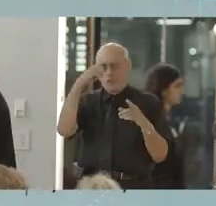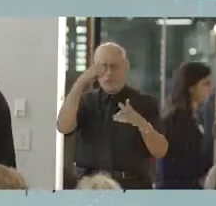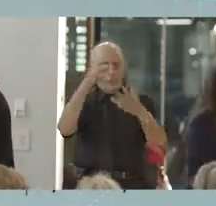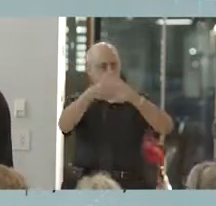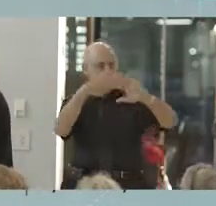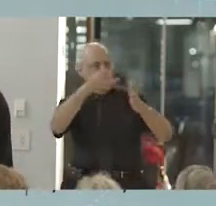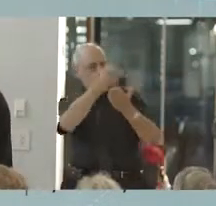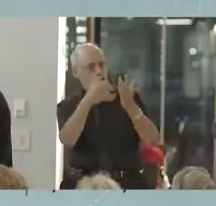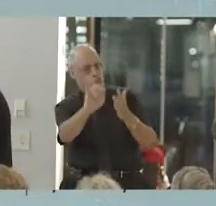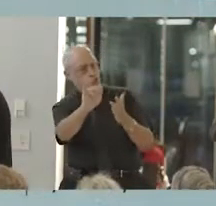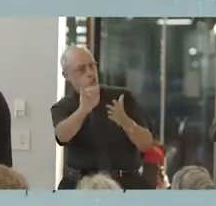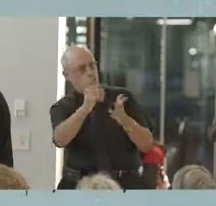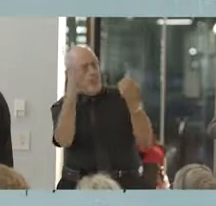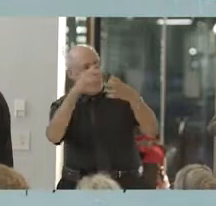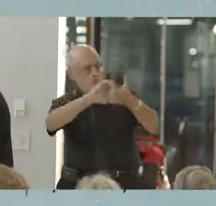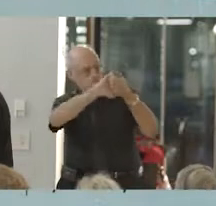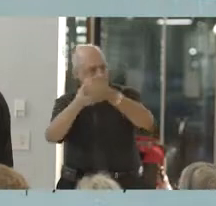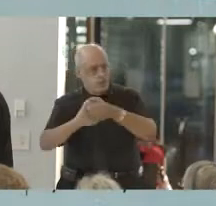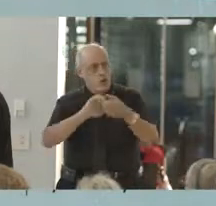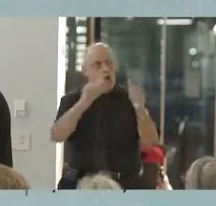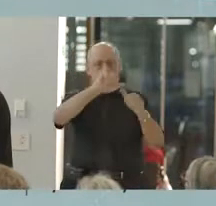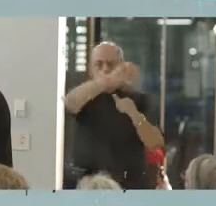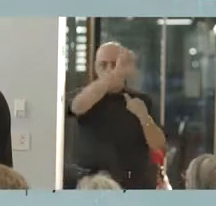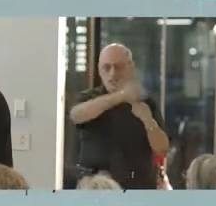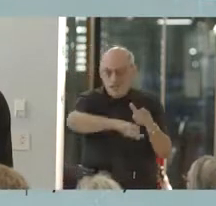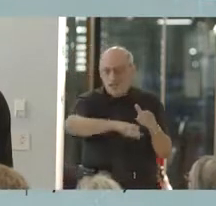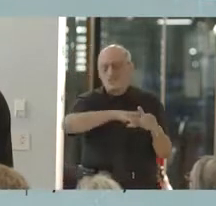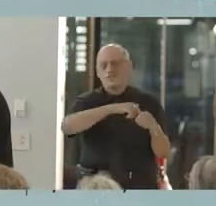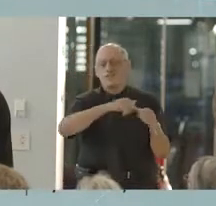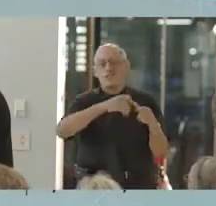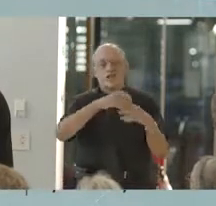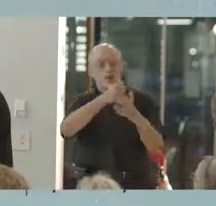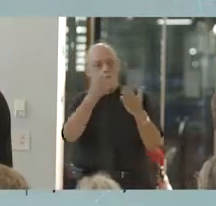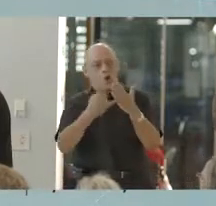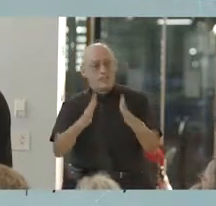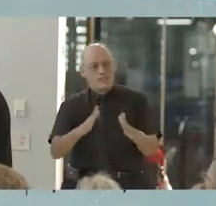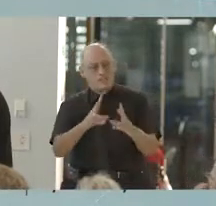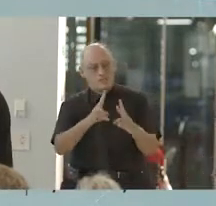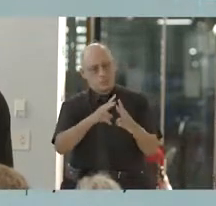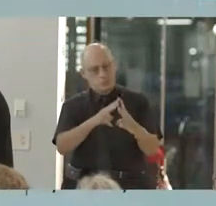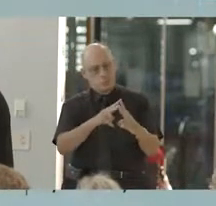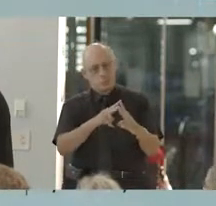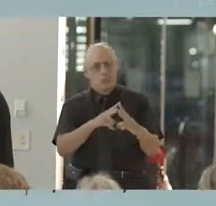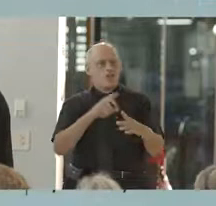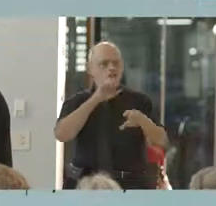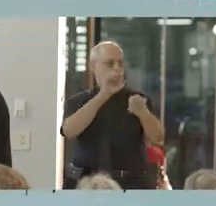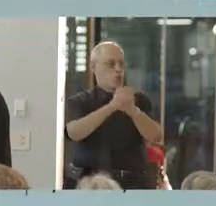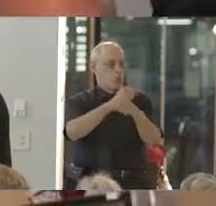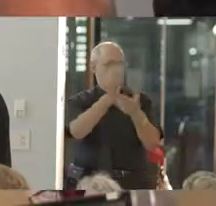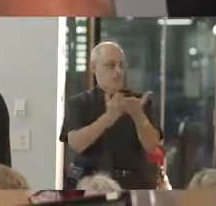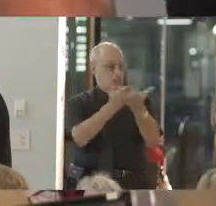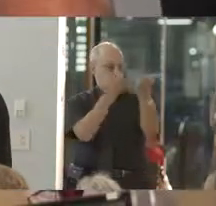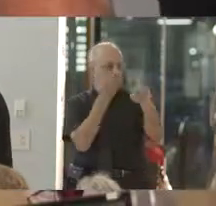in itself. It was done in collaboration between the architects and an artist named Scott Burton. All of these stone